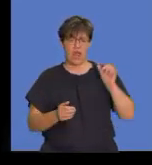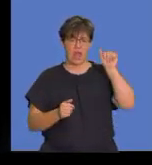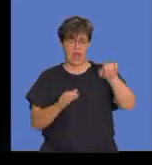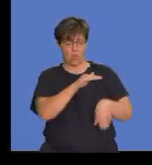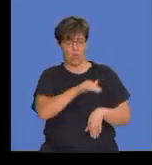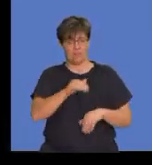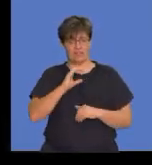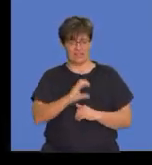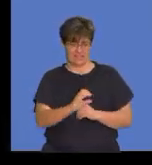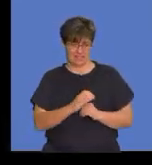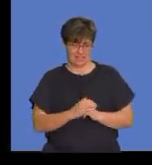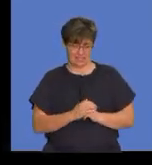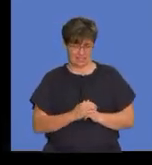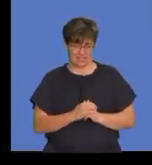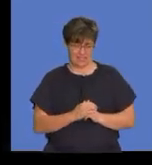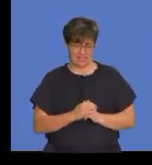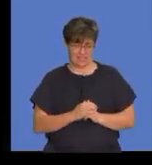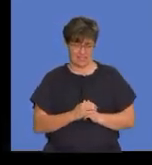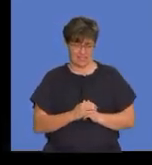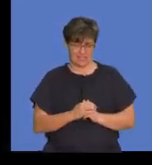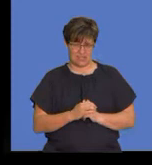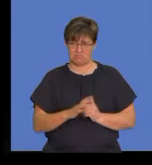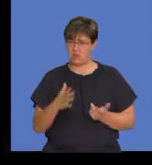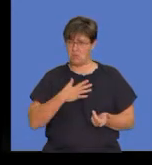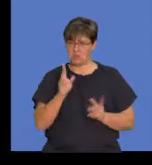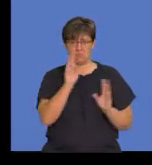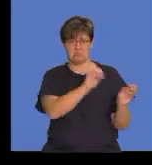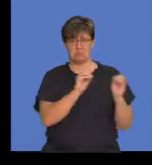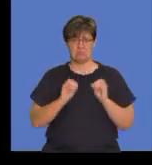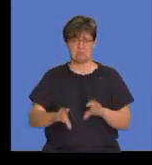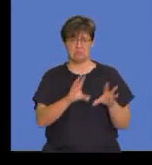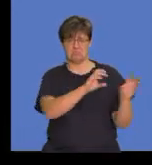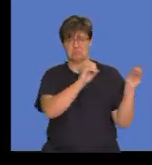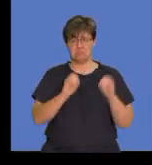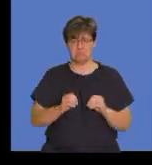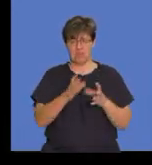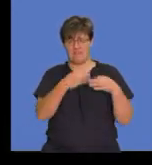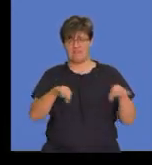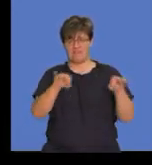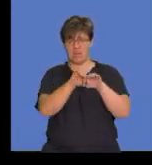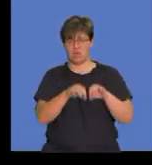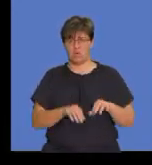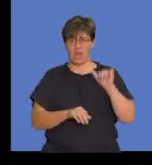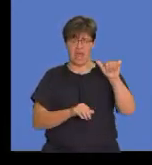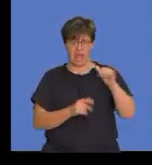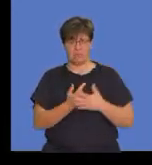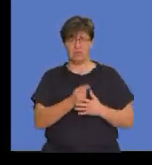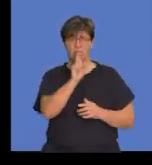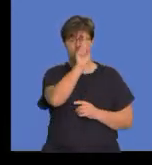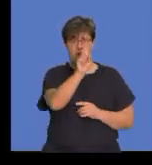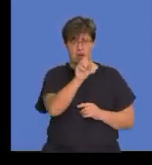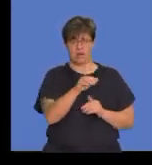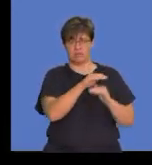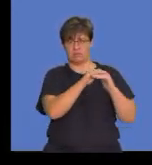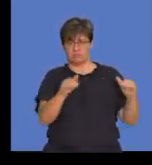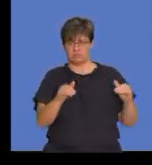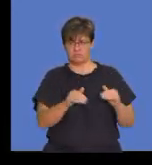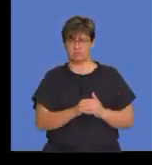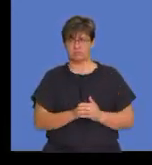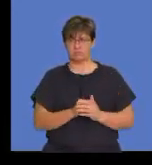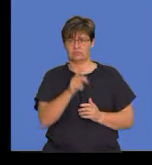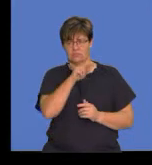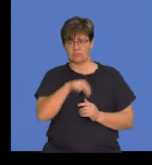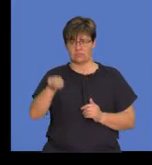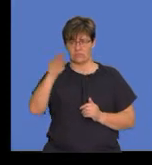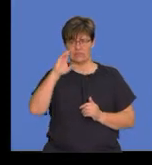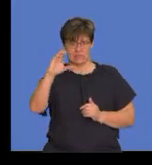over C? So that simply means I just need to substitute the value of A, which is 1. I divide it